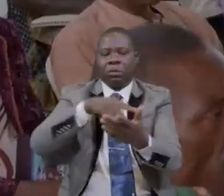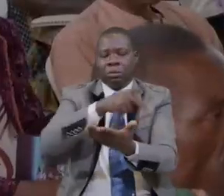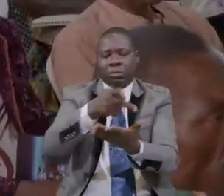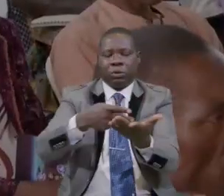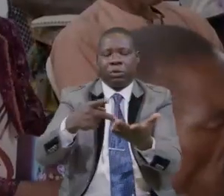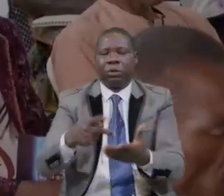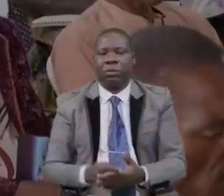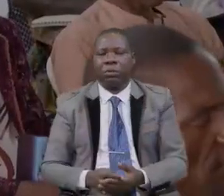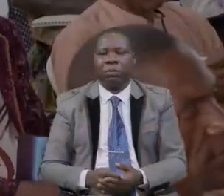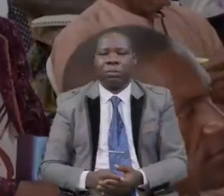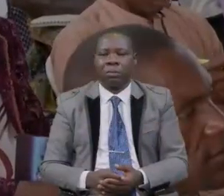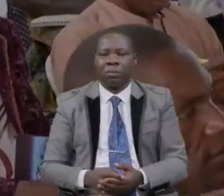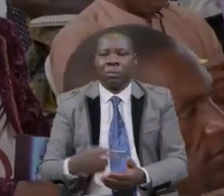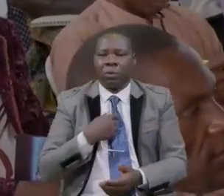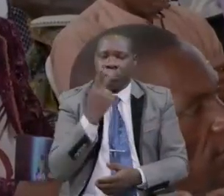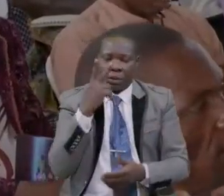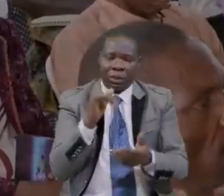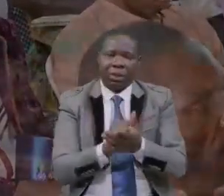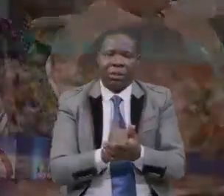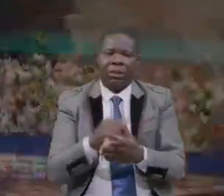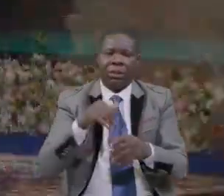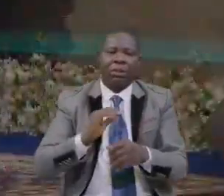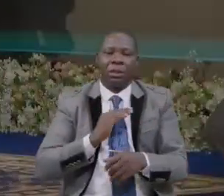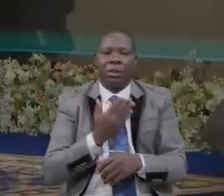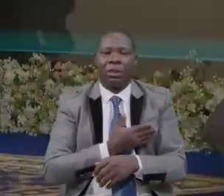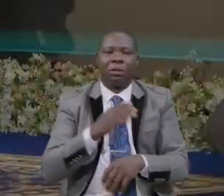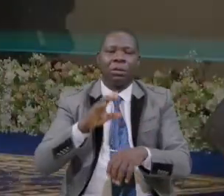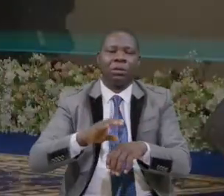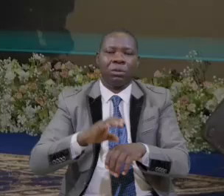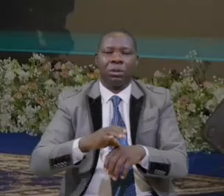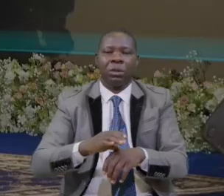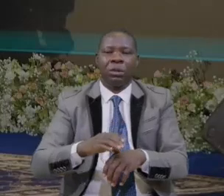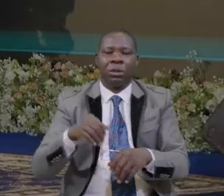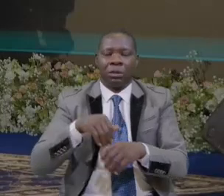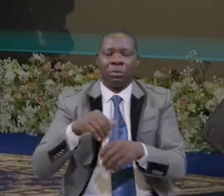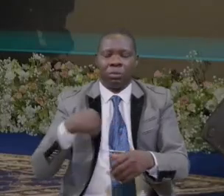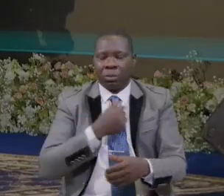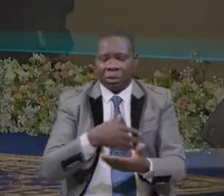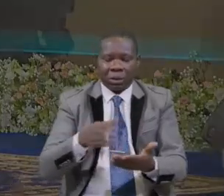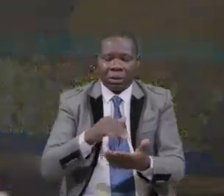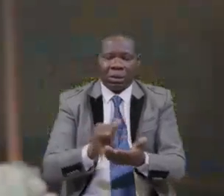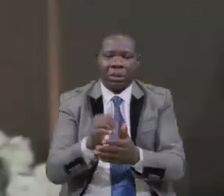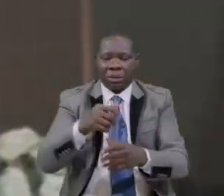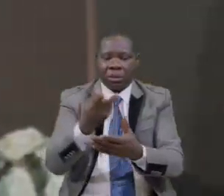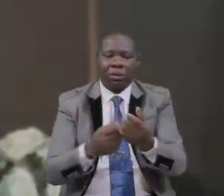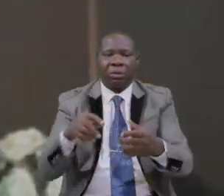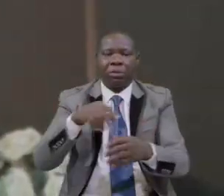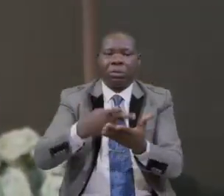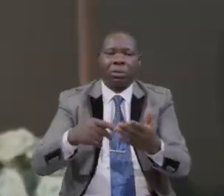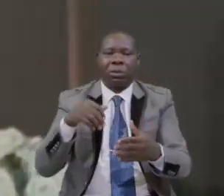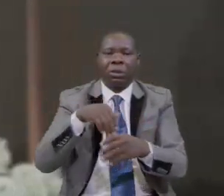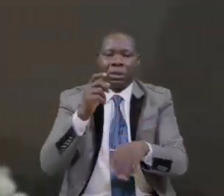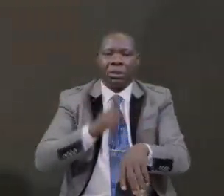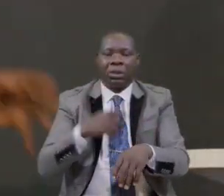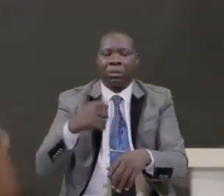We sing that in our churches, a double portion. Oh Lord, at the time of Ezekiel, at the time of Isaiah, at the